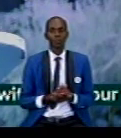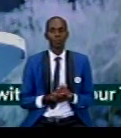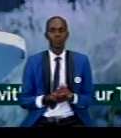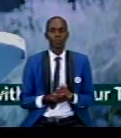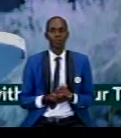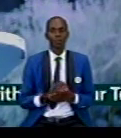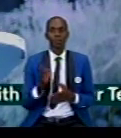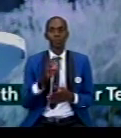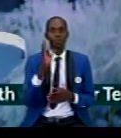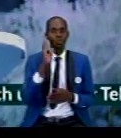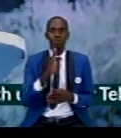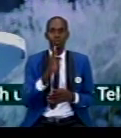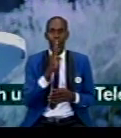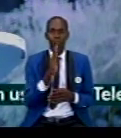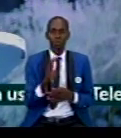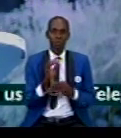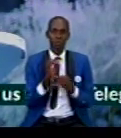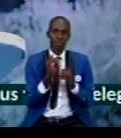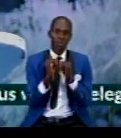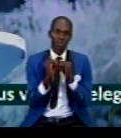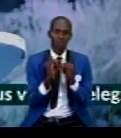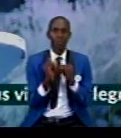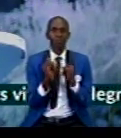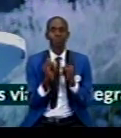hear your testimonies there.